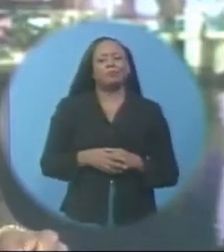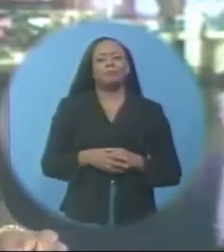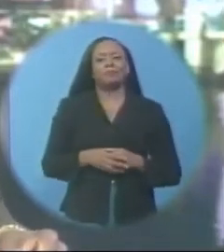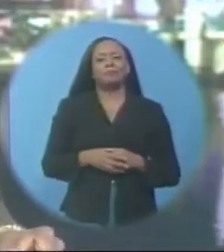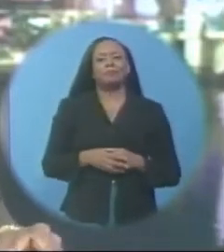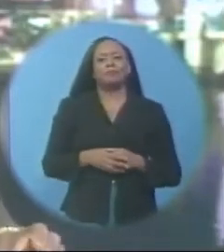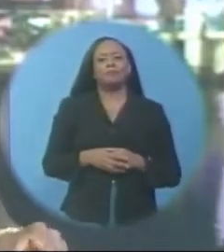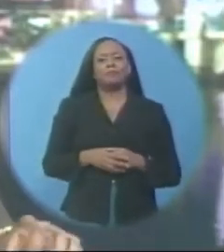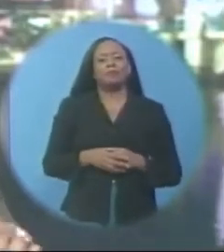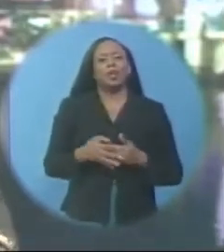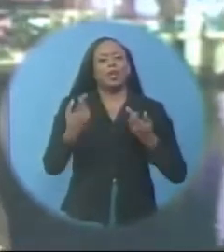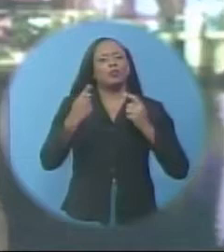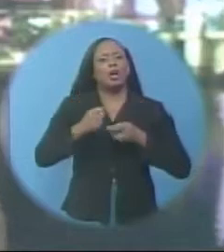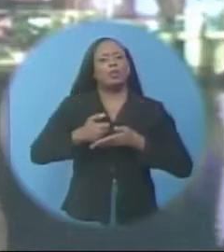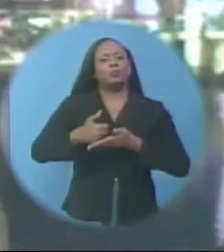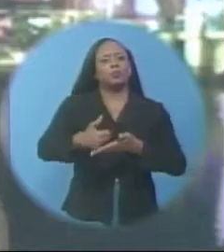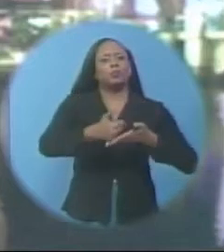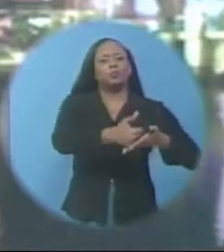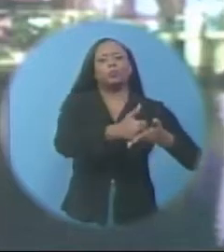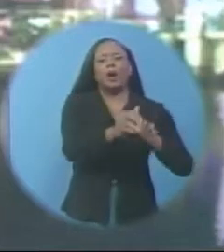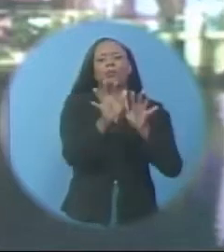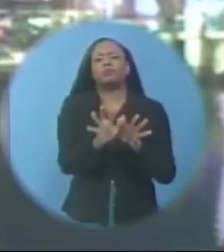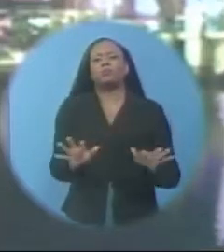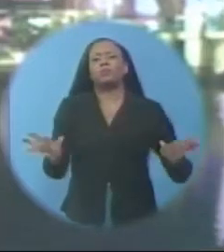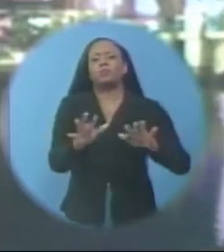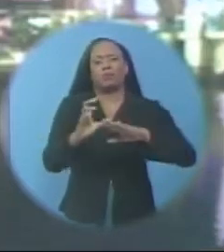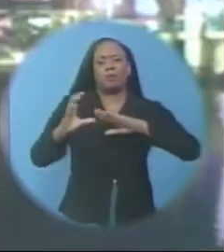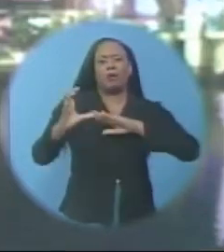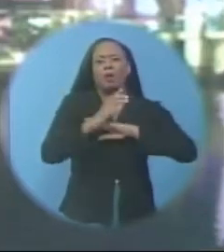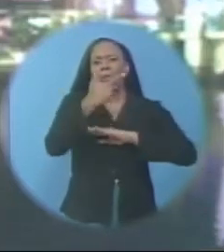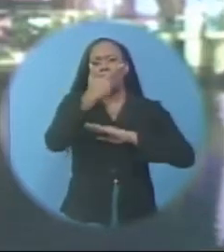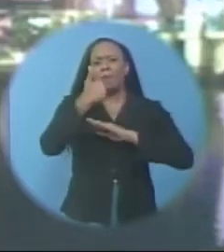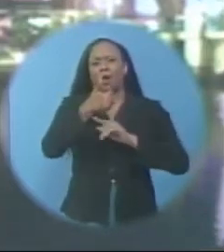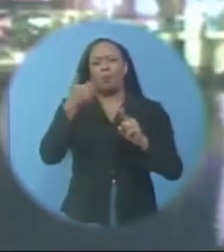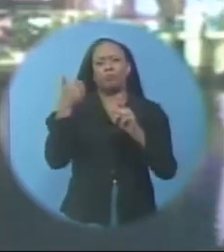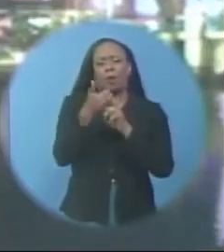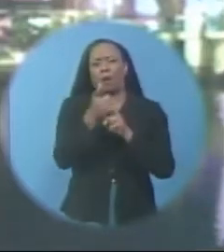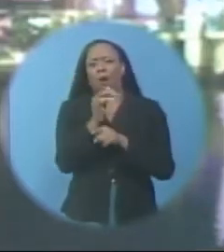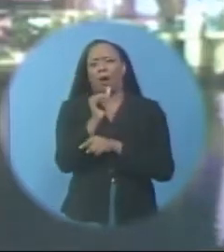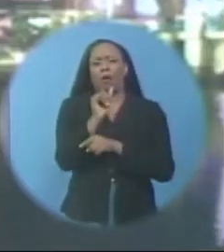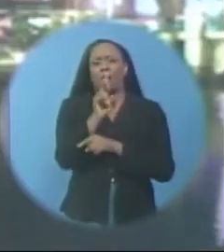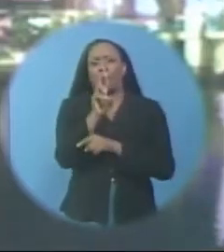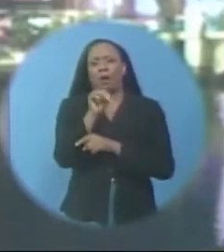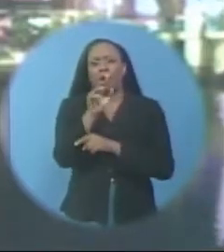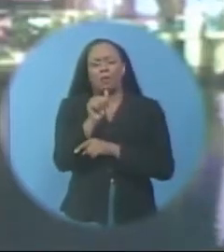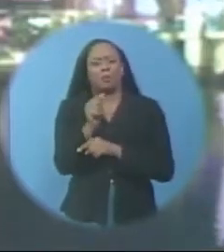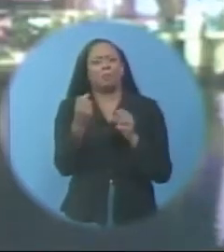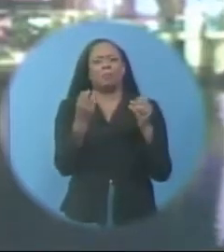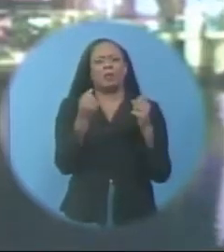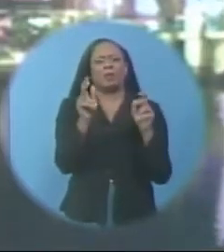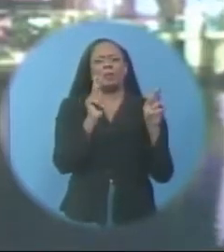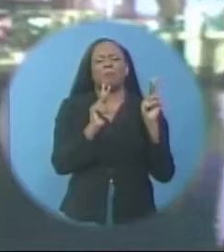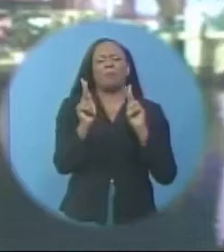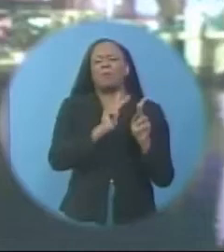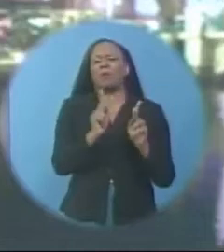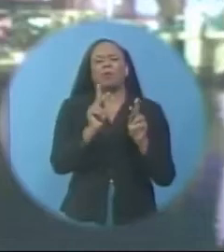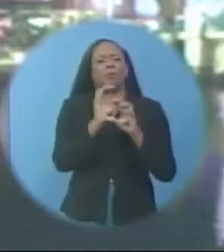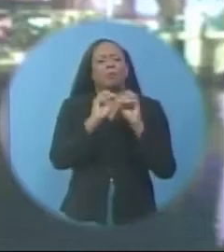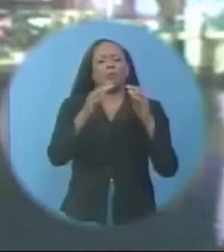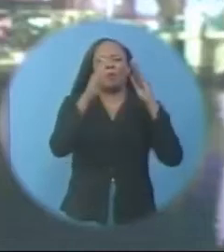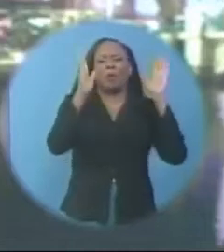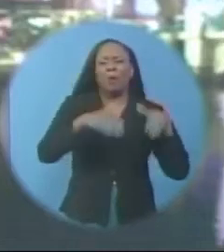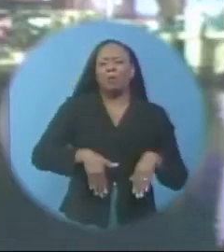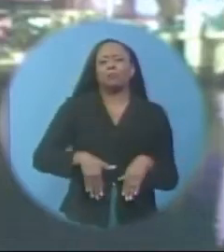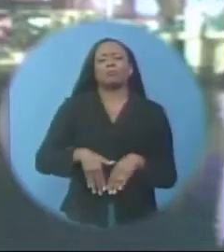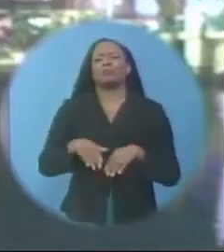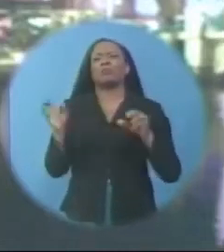As relief efforts continue across the Caribbean following the passage of Hurricane Irma, thousands of displaced people are still trying to get